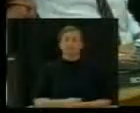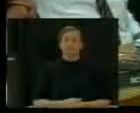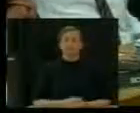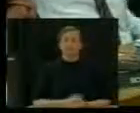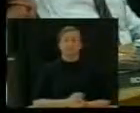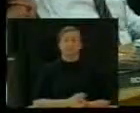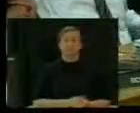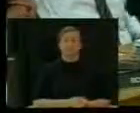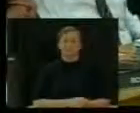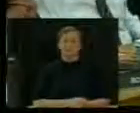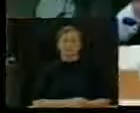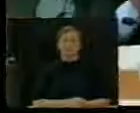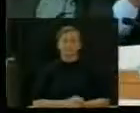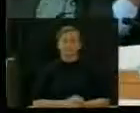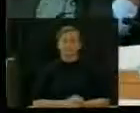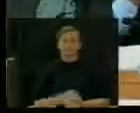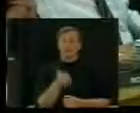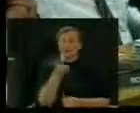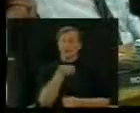to the other issues yet.